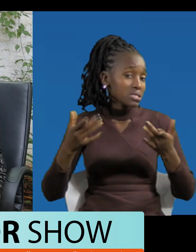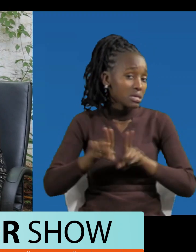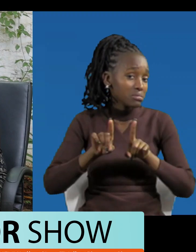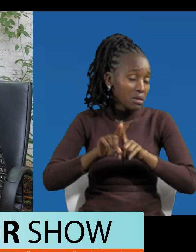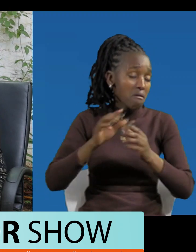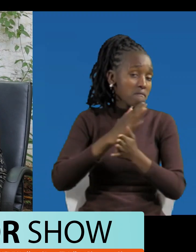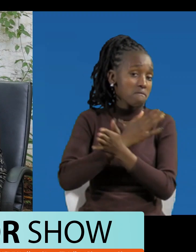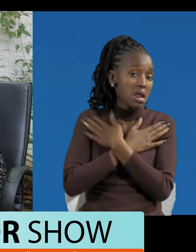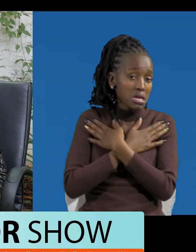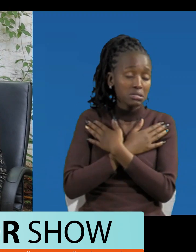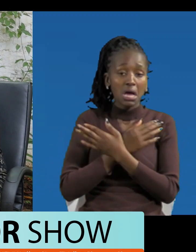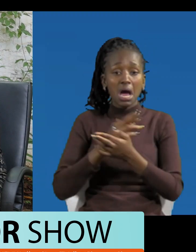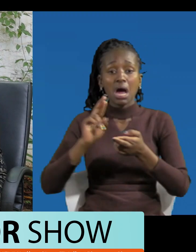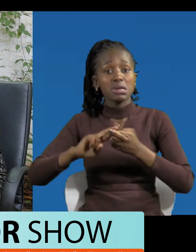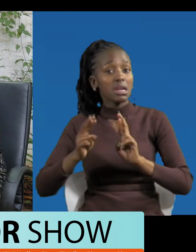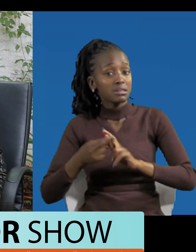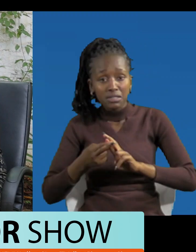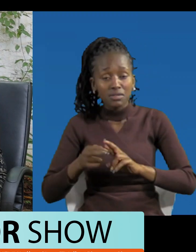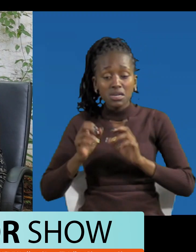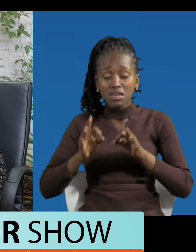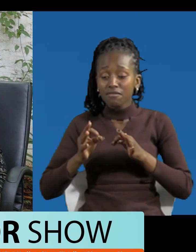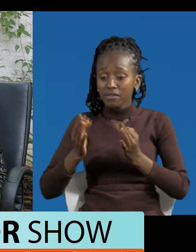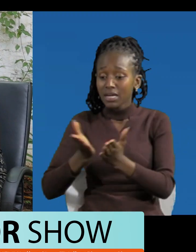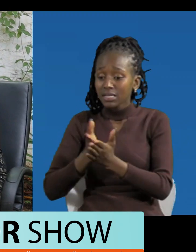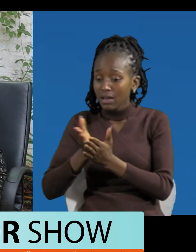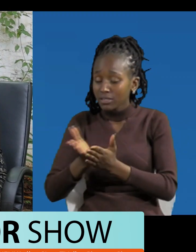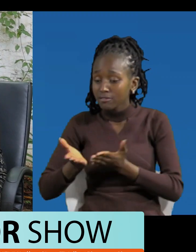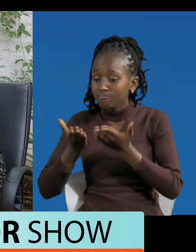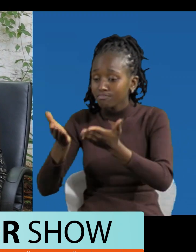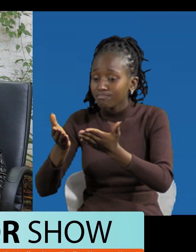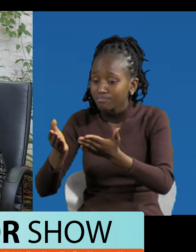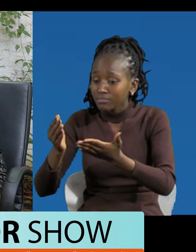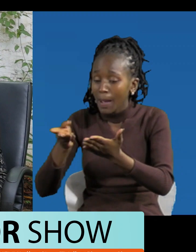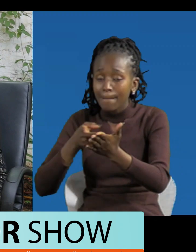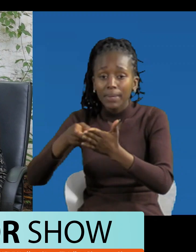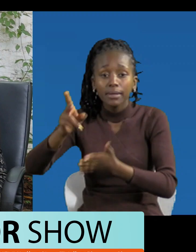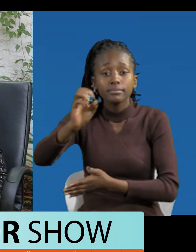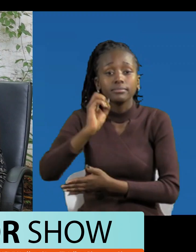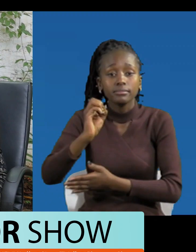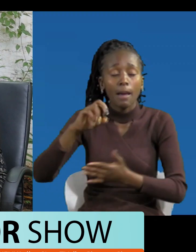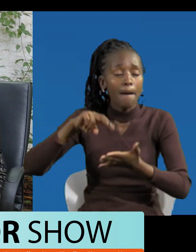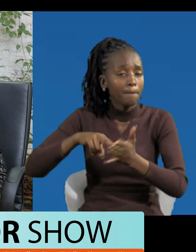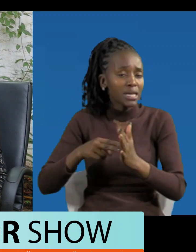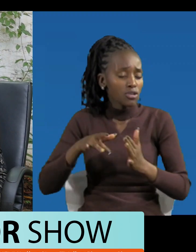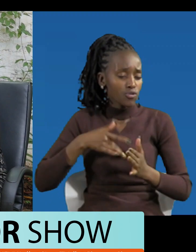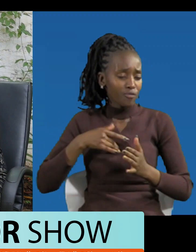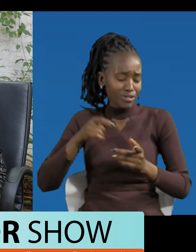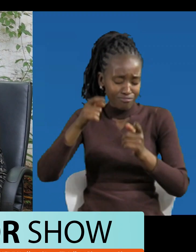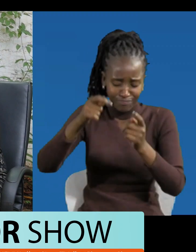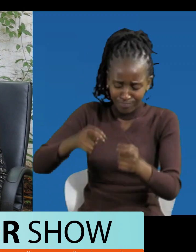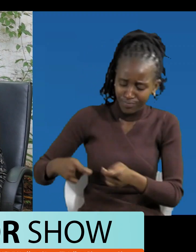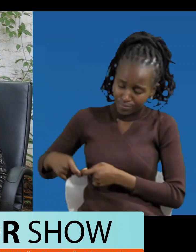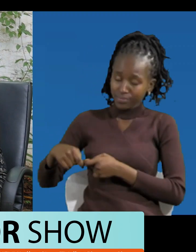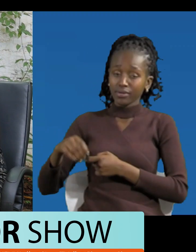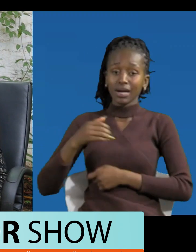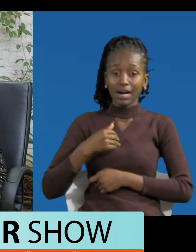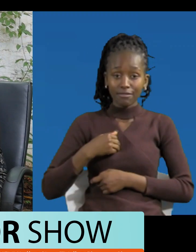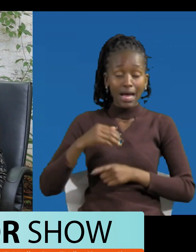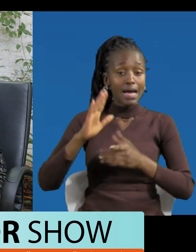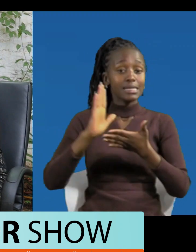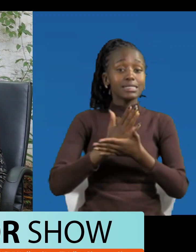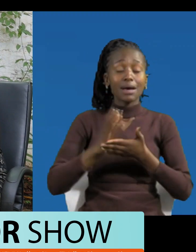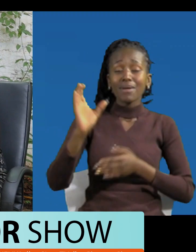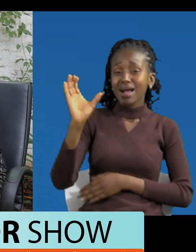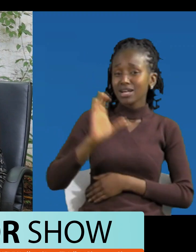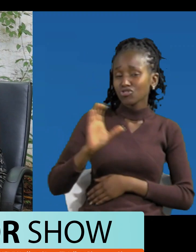they will not pay for your services. So some things will just pull you down. And then there are some clients who have very negative energy. They will make you think